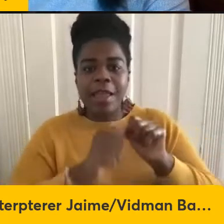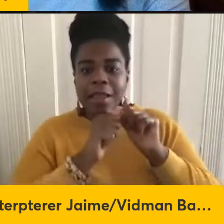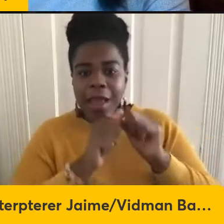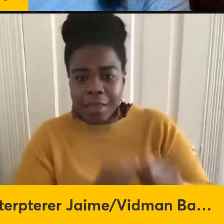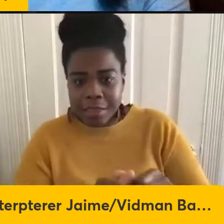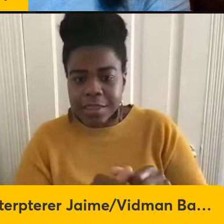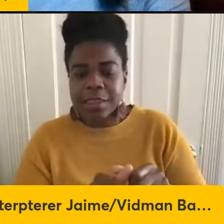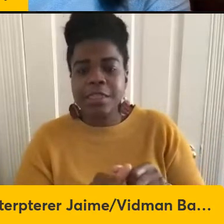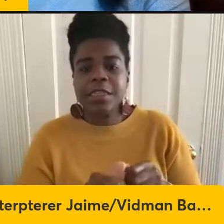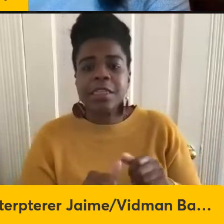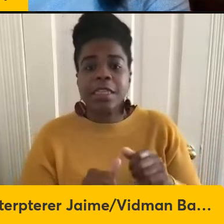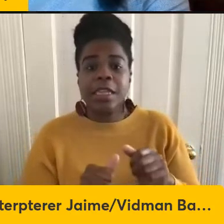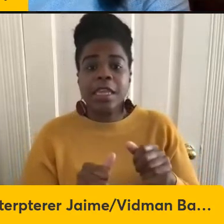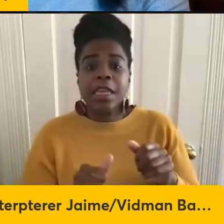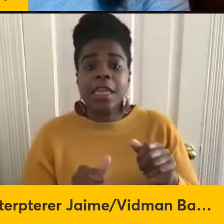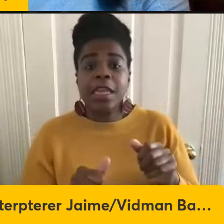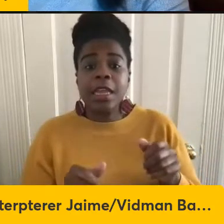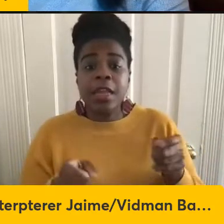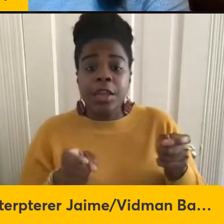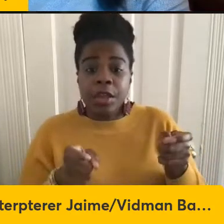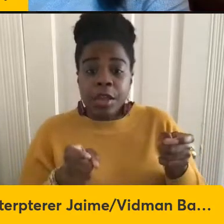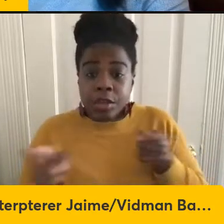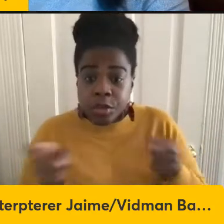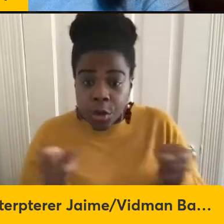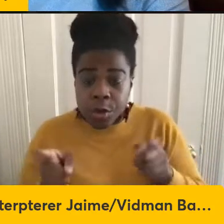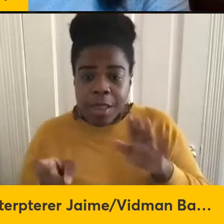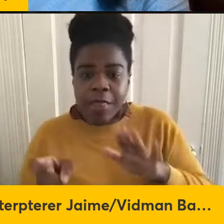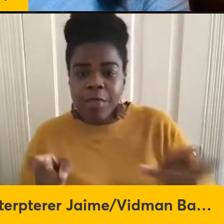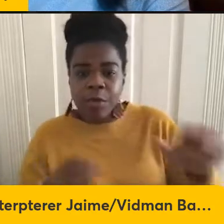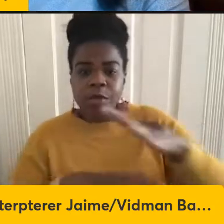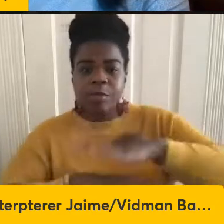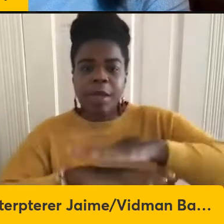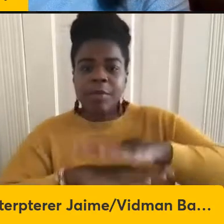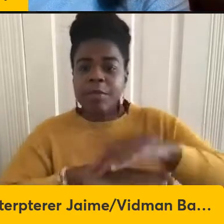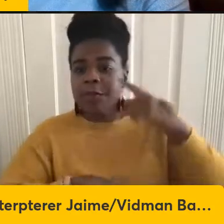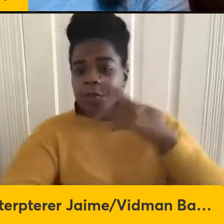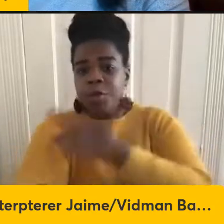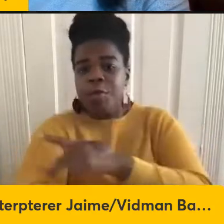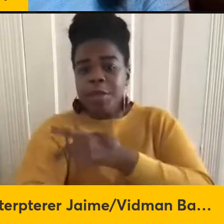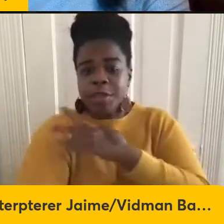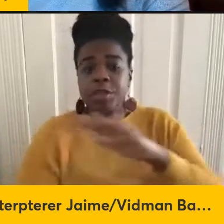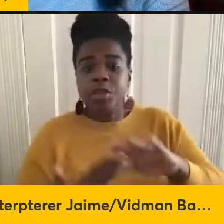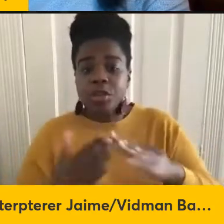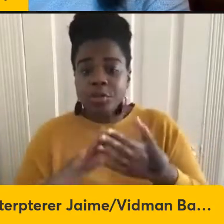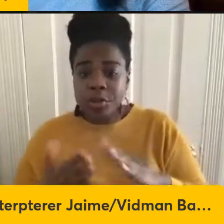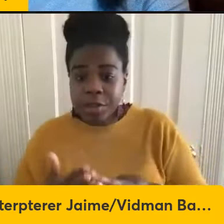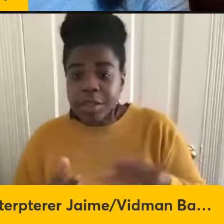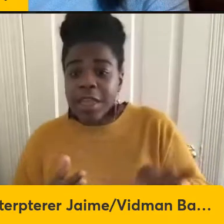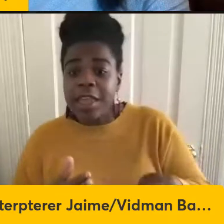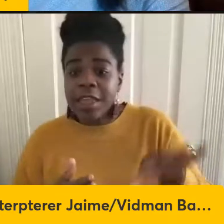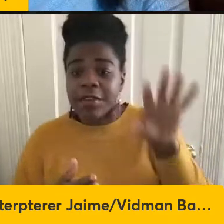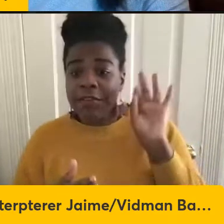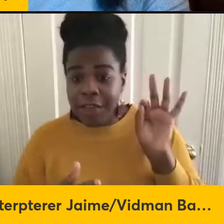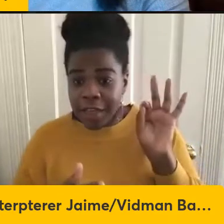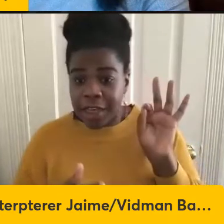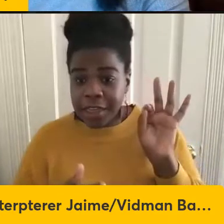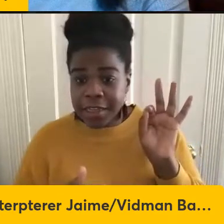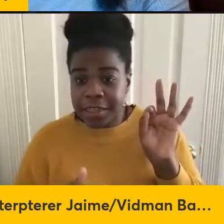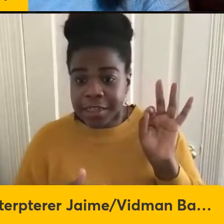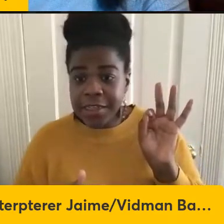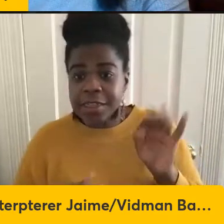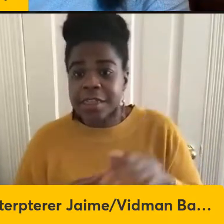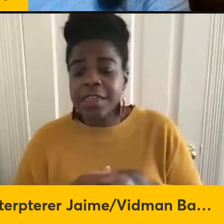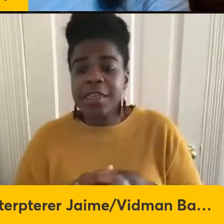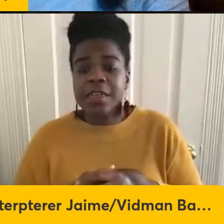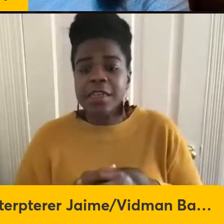right platforms to patient communities so that they can find the platforms to voice their concerns, their values,